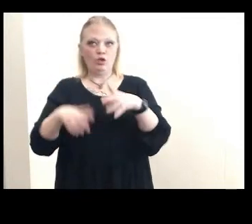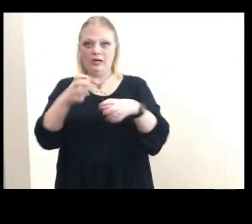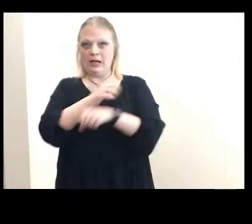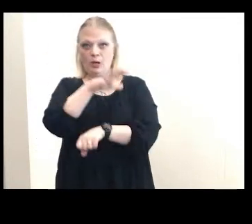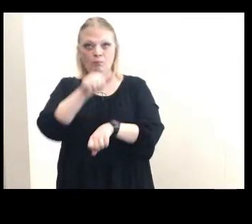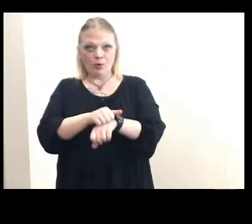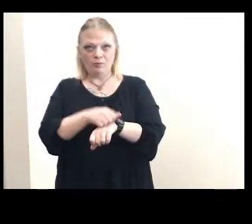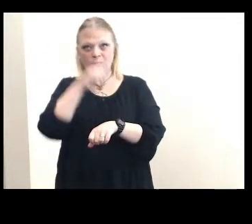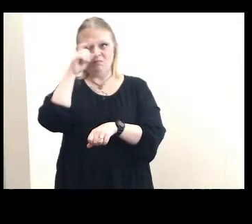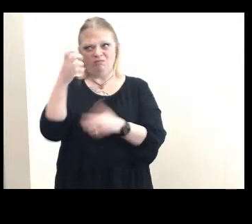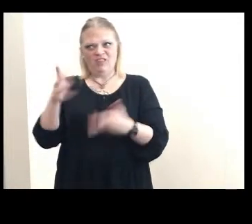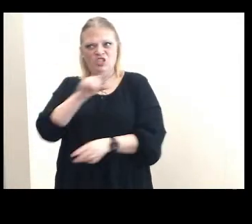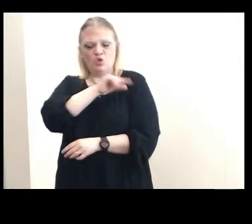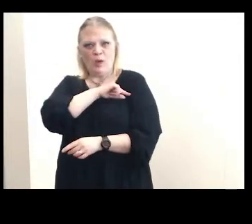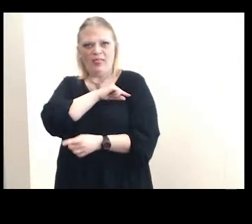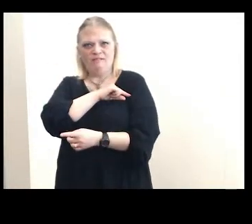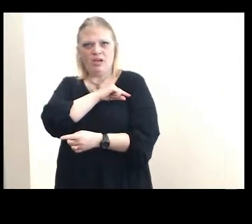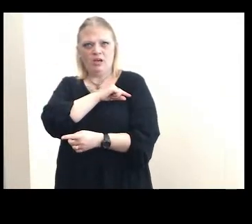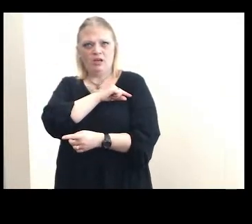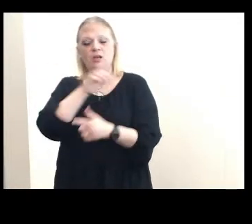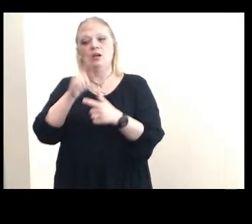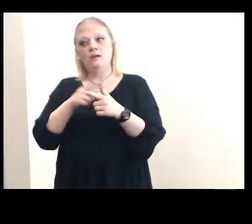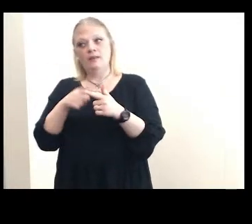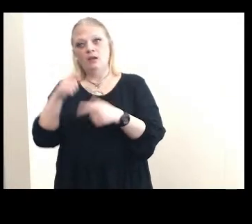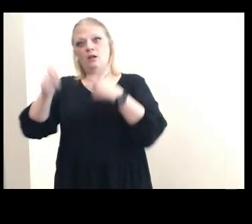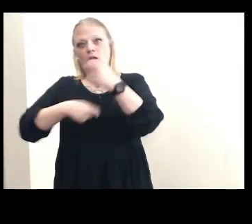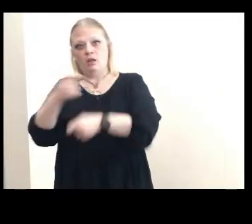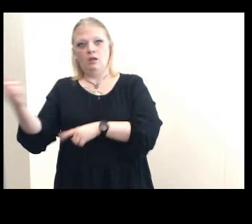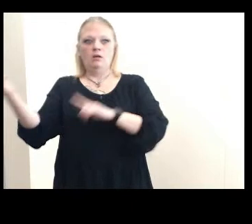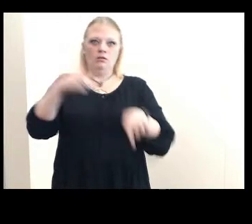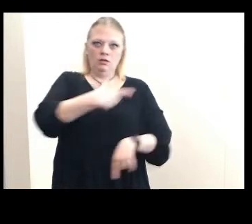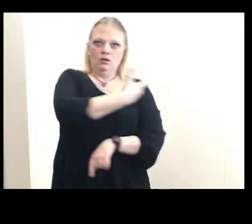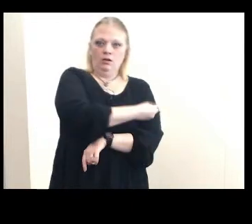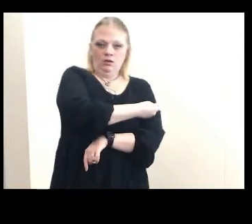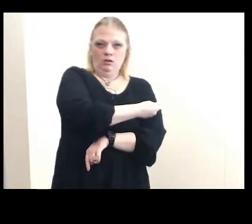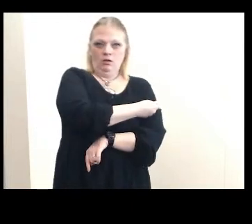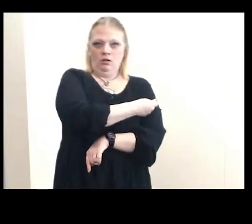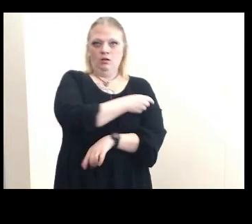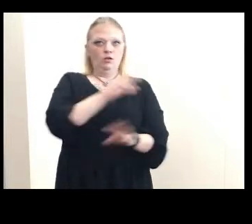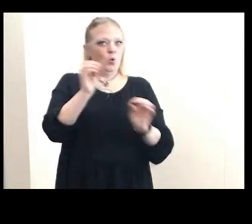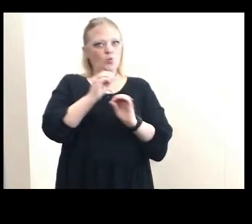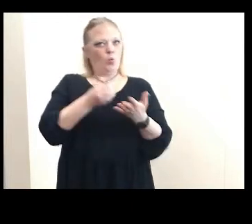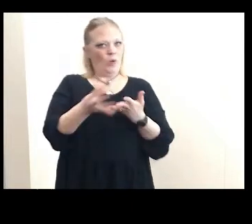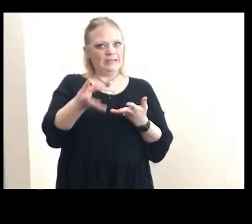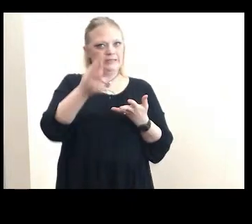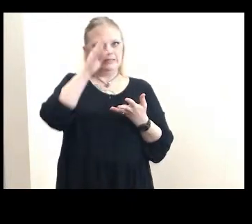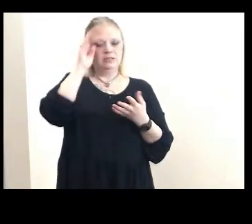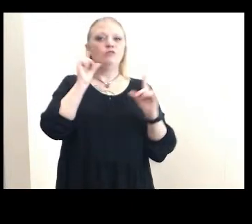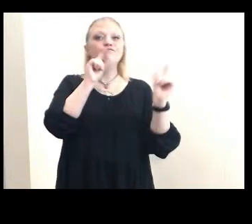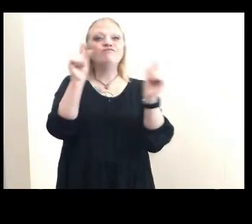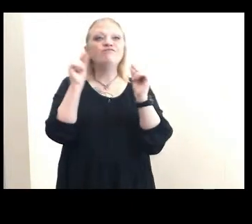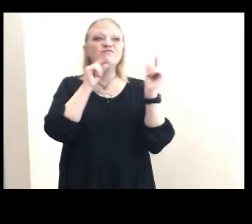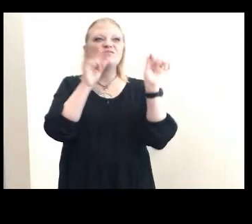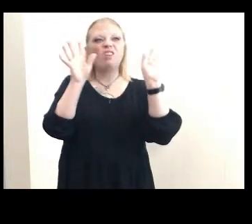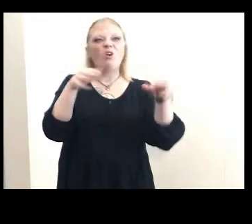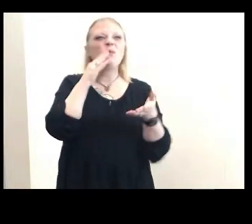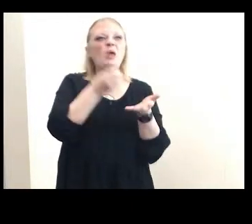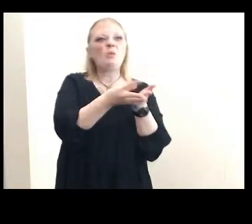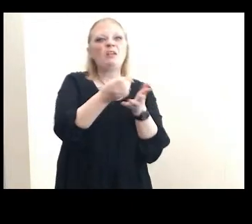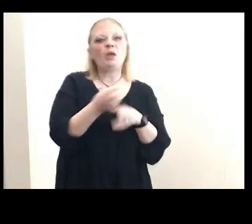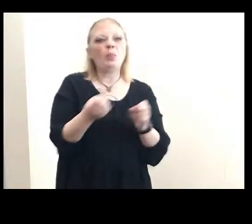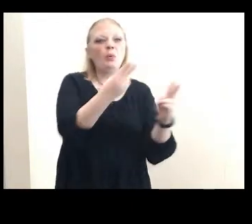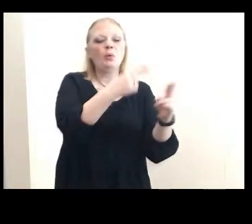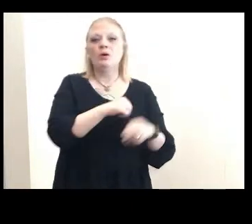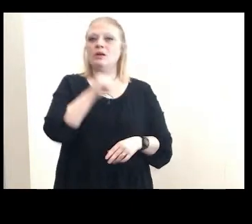appointments but qualified so that they could come and get the doses. No doses were wasted. There were some rumors out there, doses were wasted.